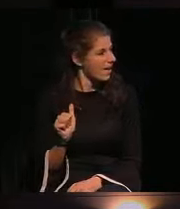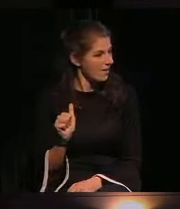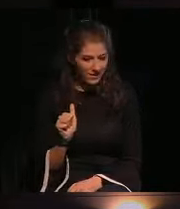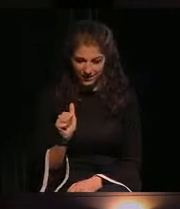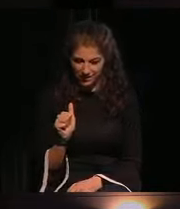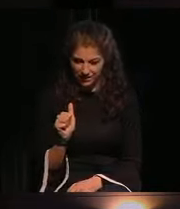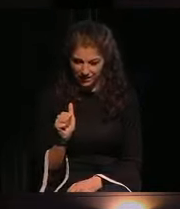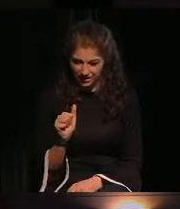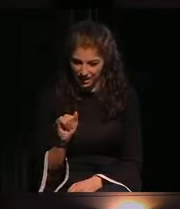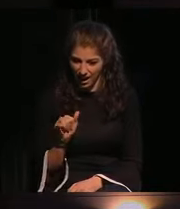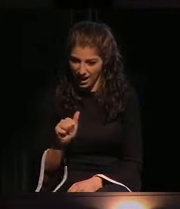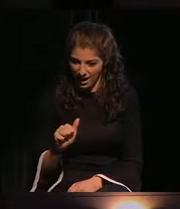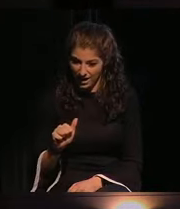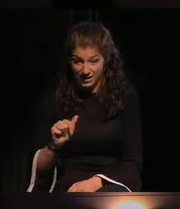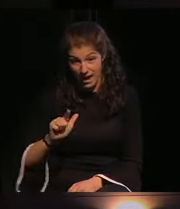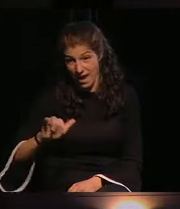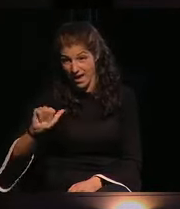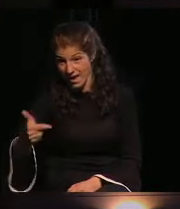Aiko.